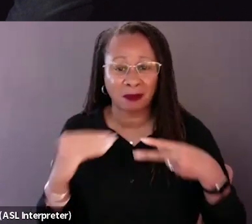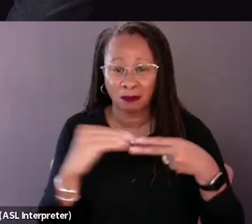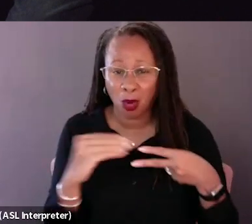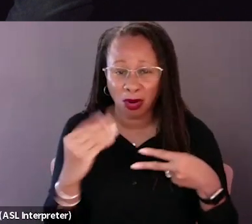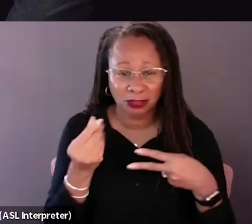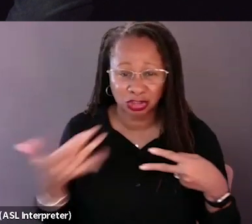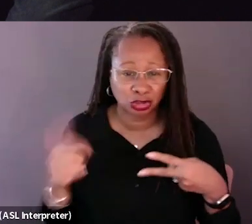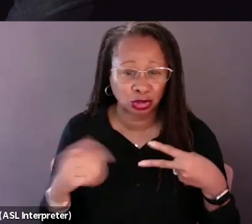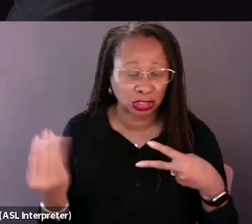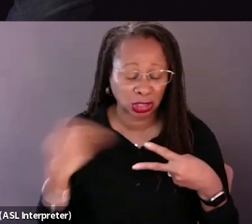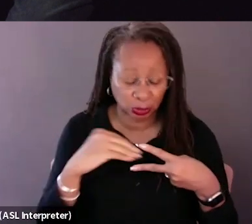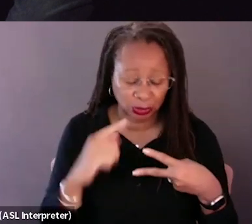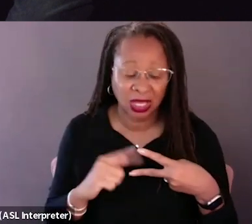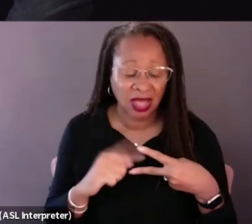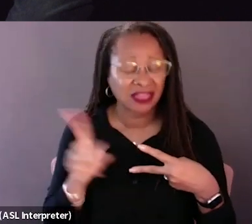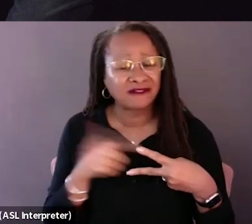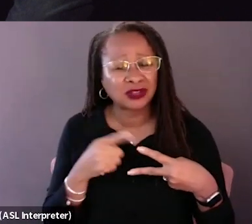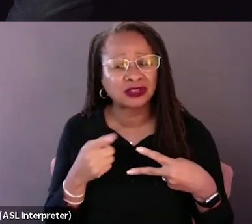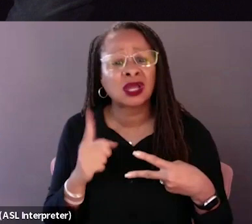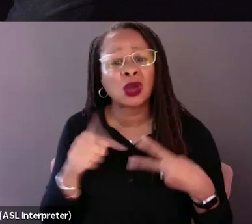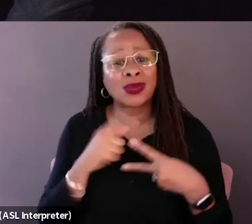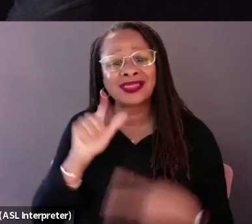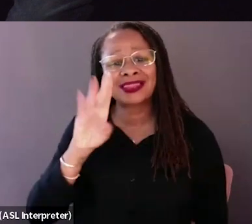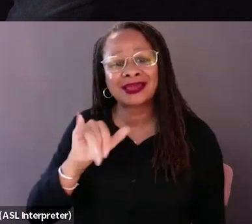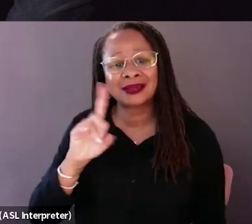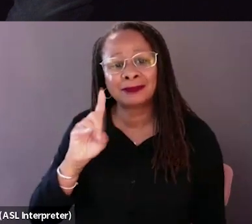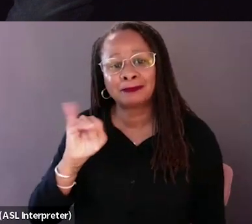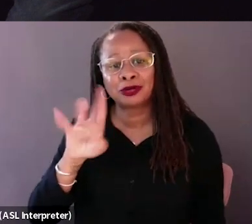couldn't include. One was when Lady Bird was